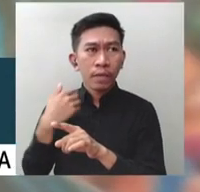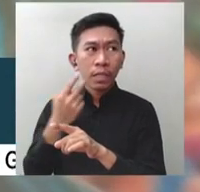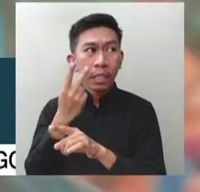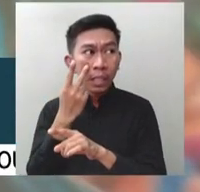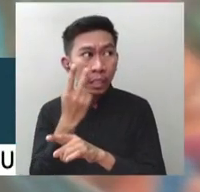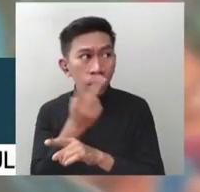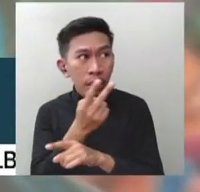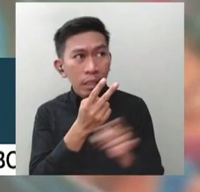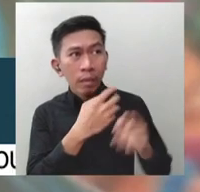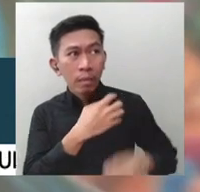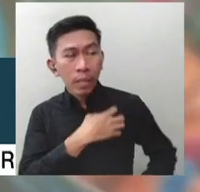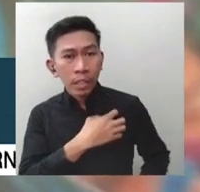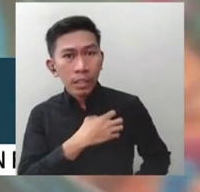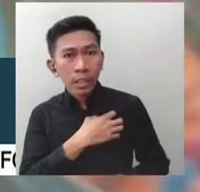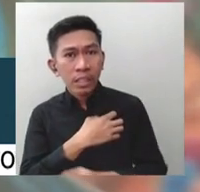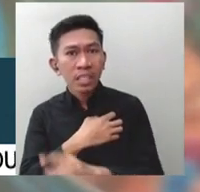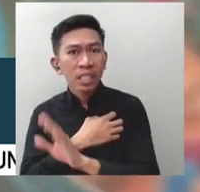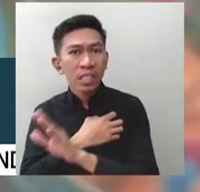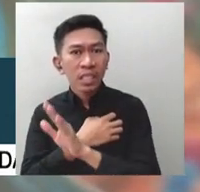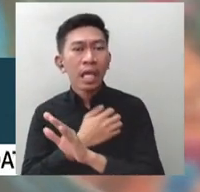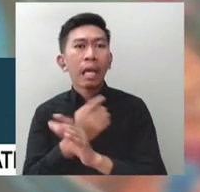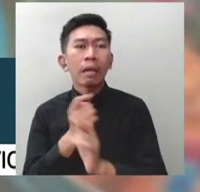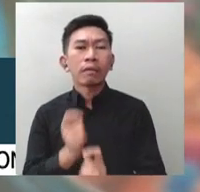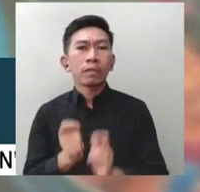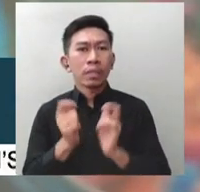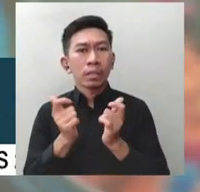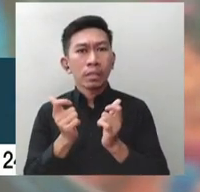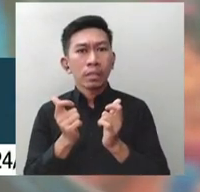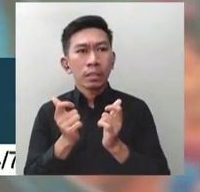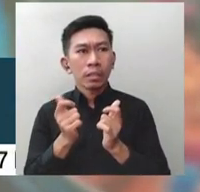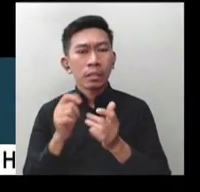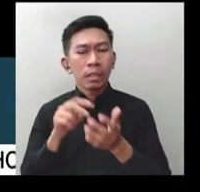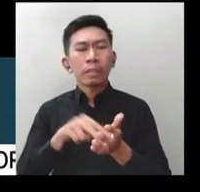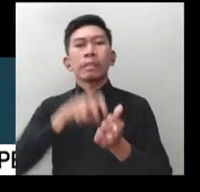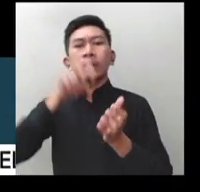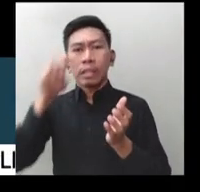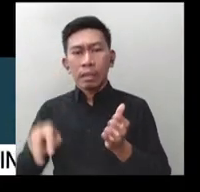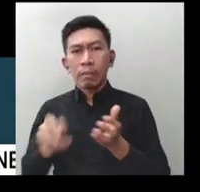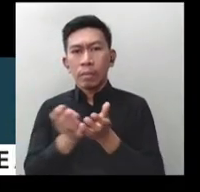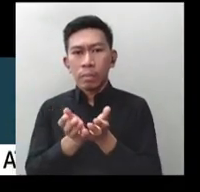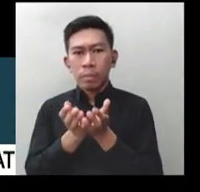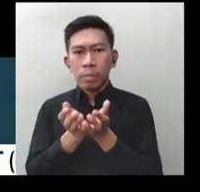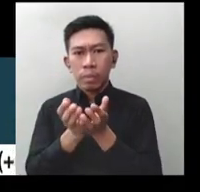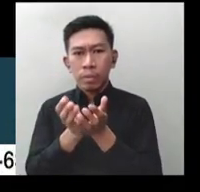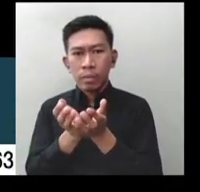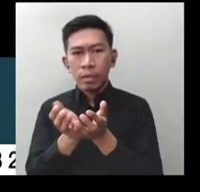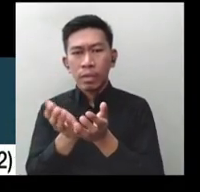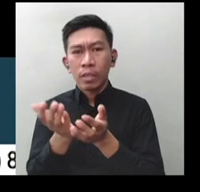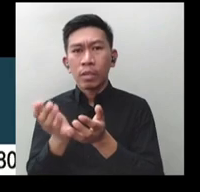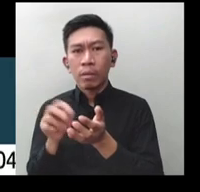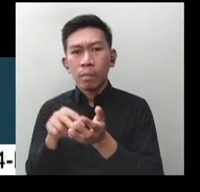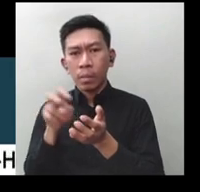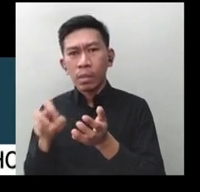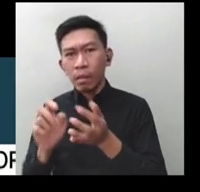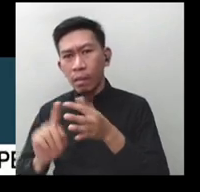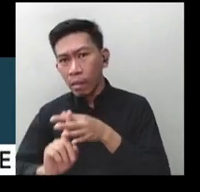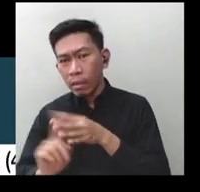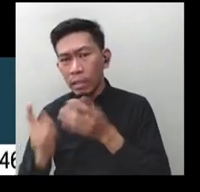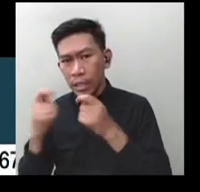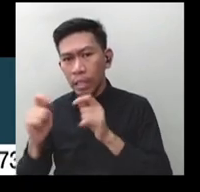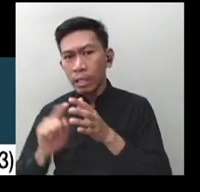police officer, immediately jumped from the river from a boat and attempted to escape, which